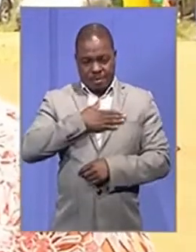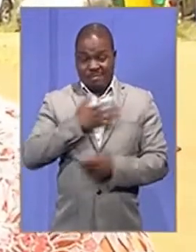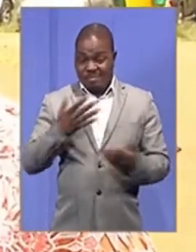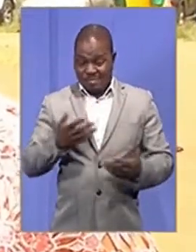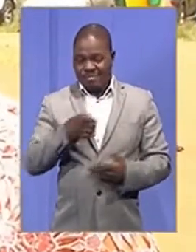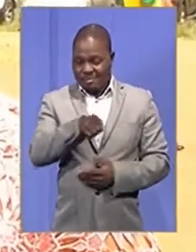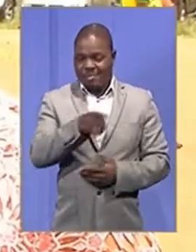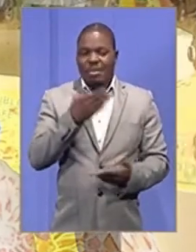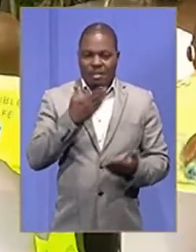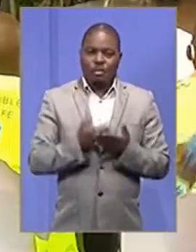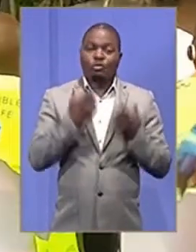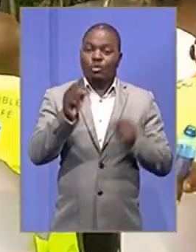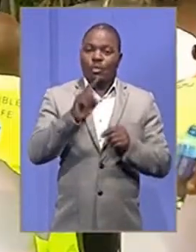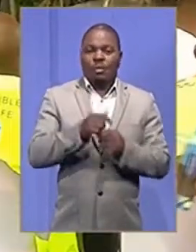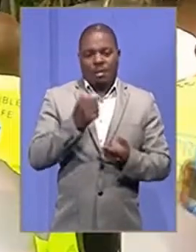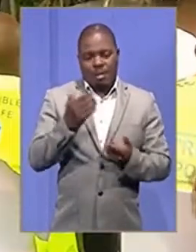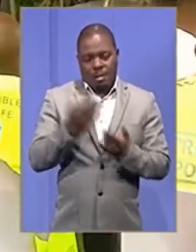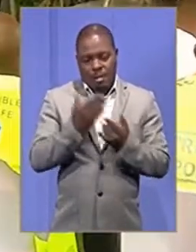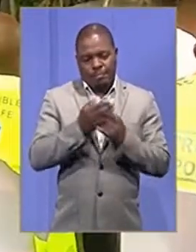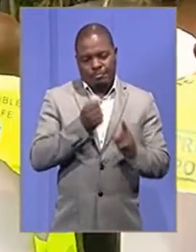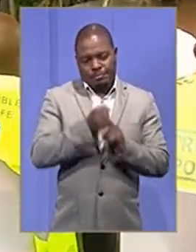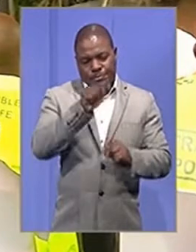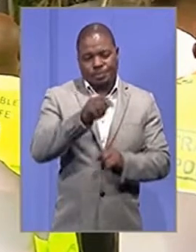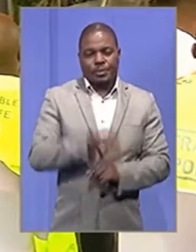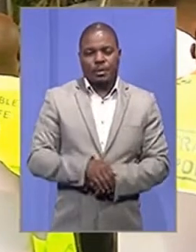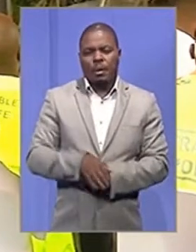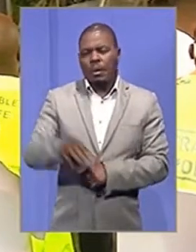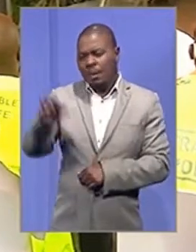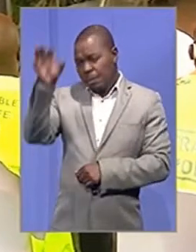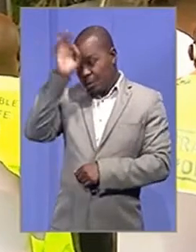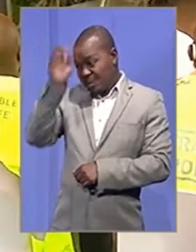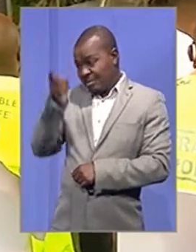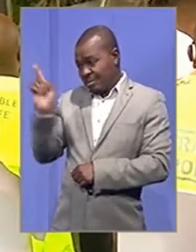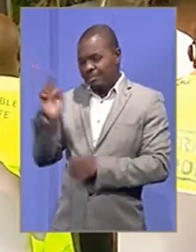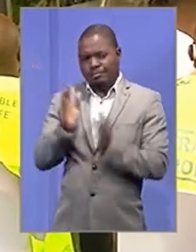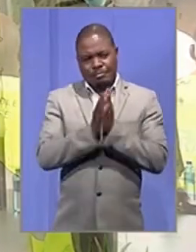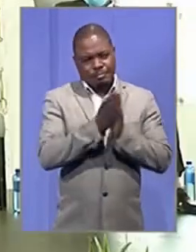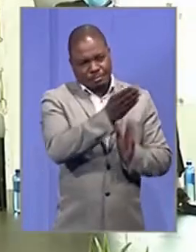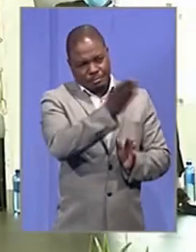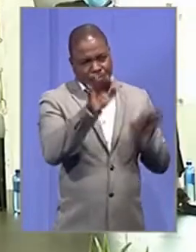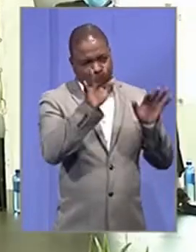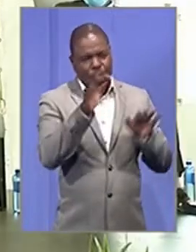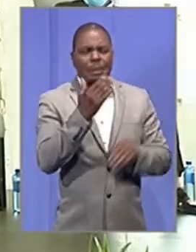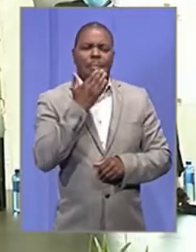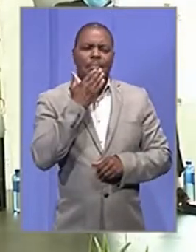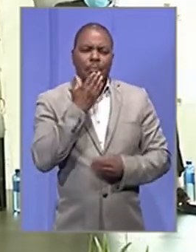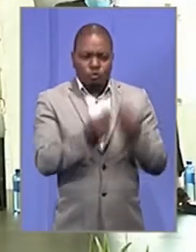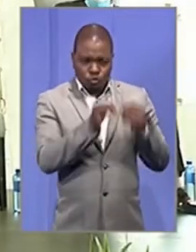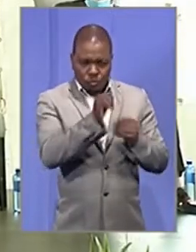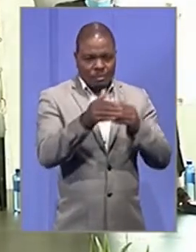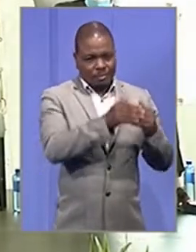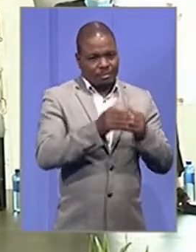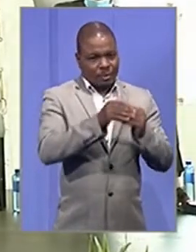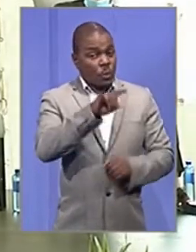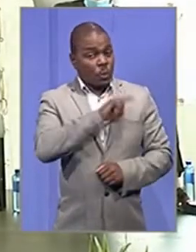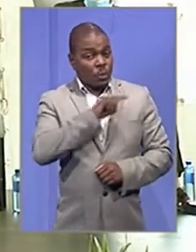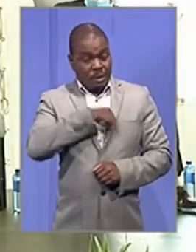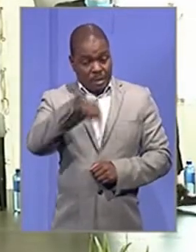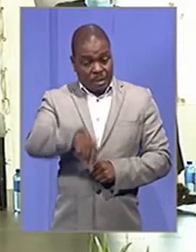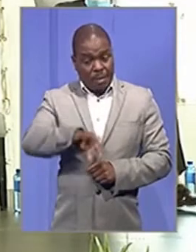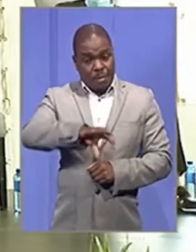to deal with it. Maphodisa a dirile boipiletšo go badudi go hlokomela bana ba bona se ge province e kopana le palo